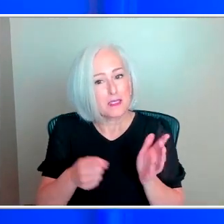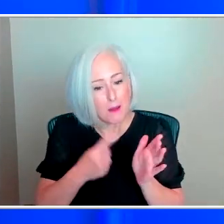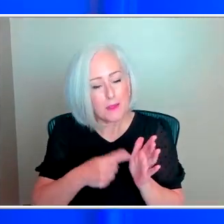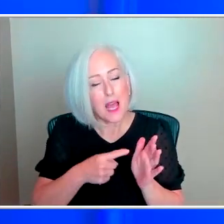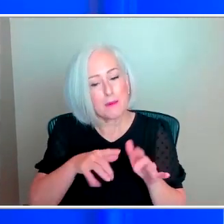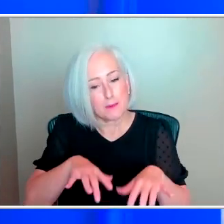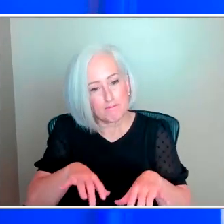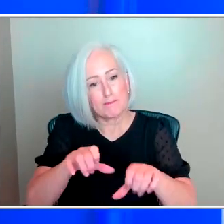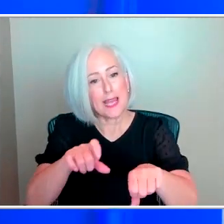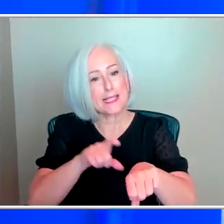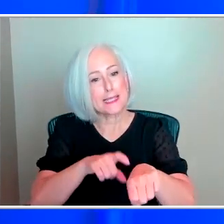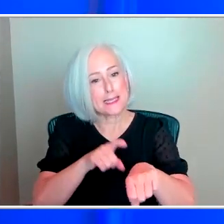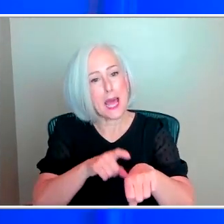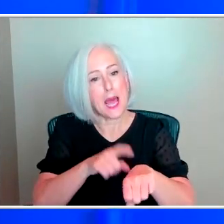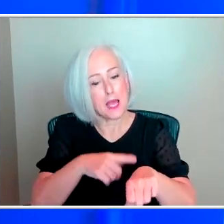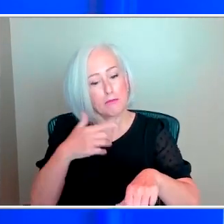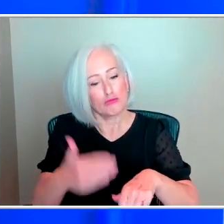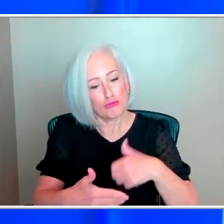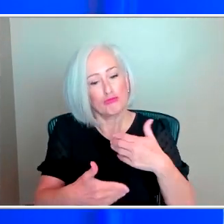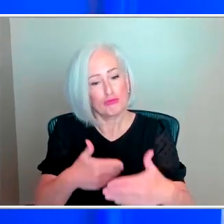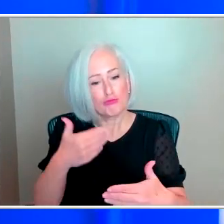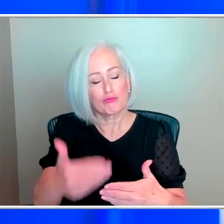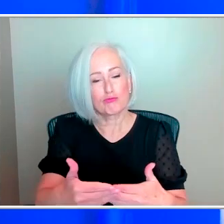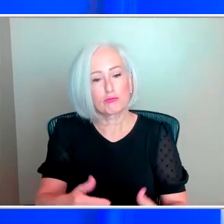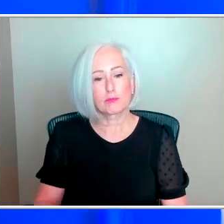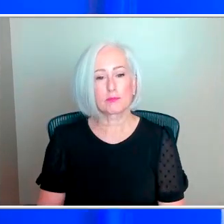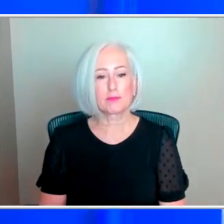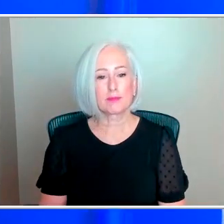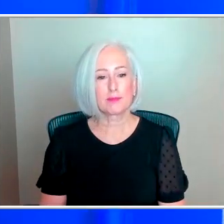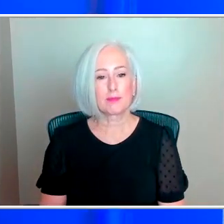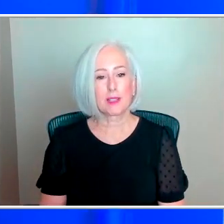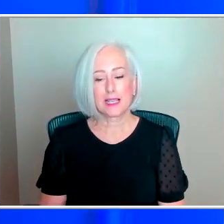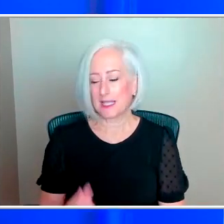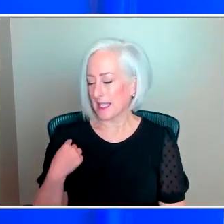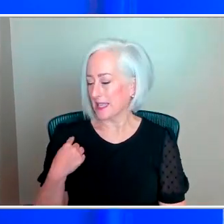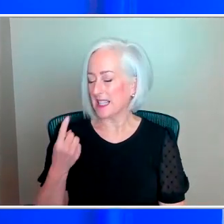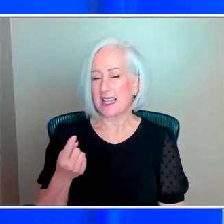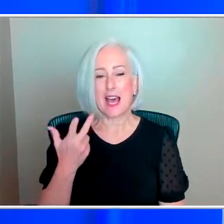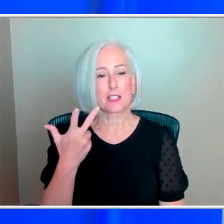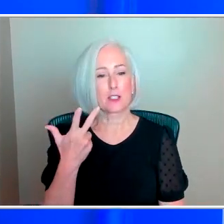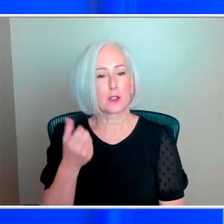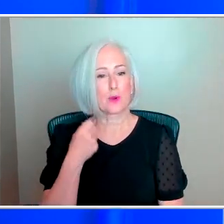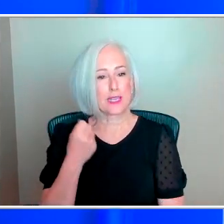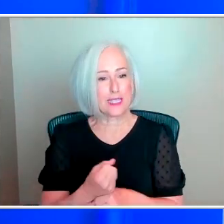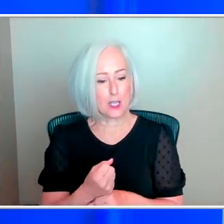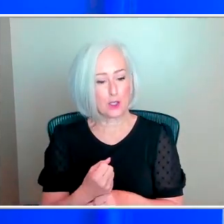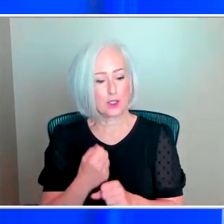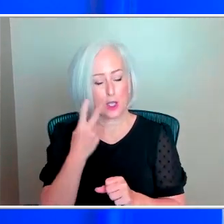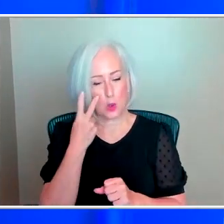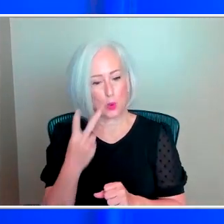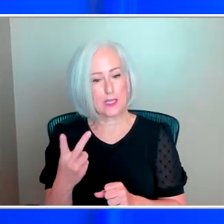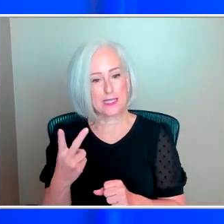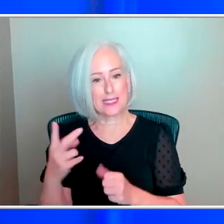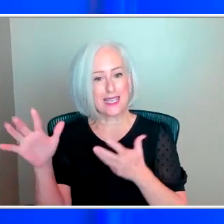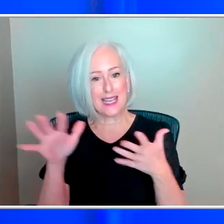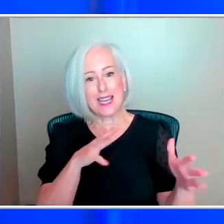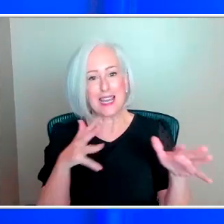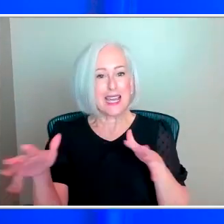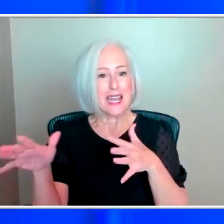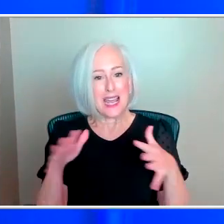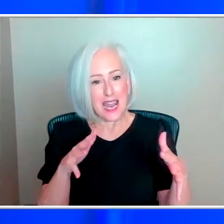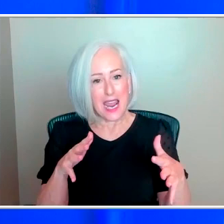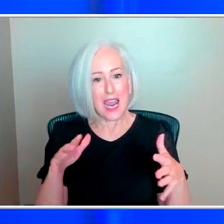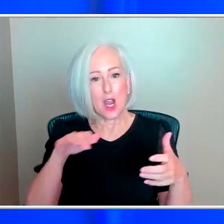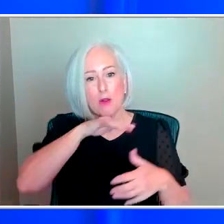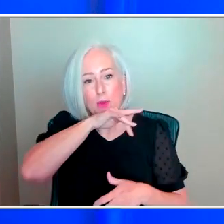In terms of one of the things that's come out in the last 3 years maybe is air pollution is a risk factor for lung cancer. Well,